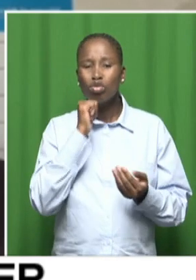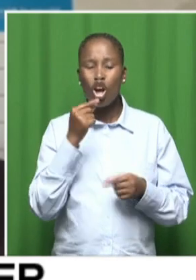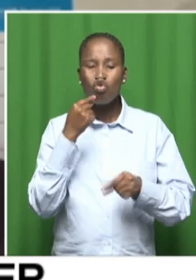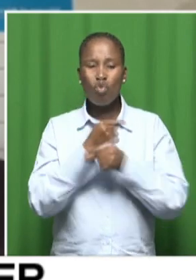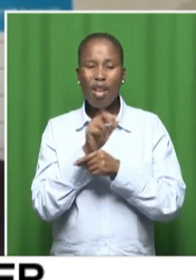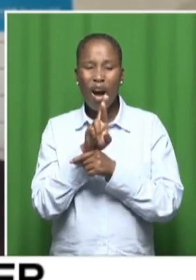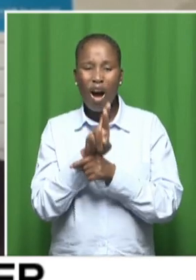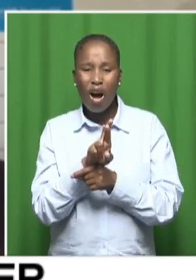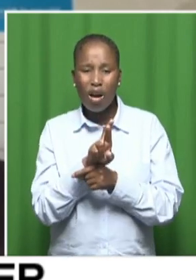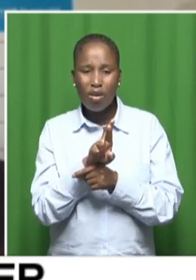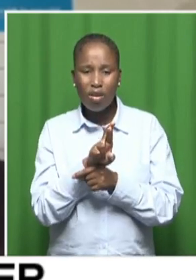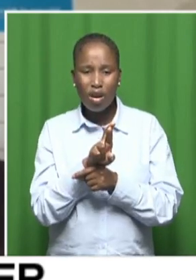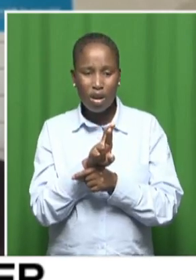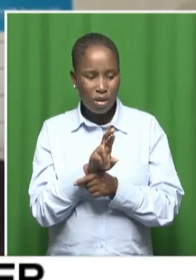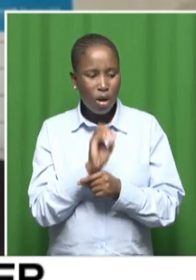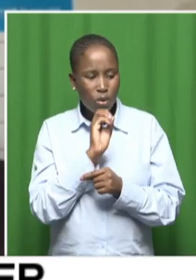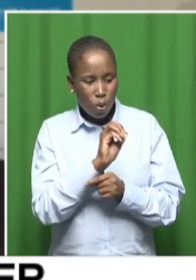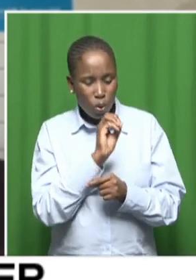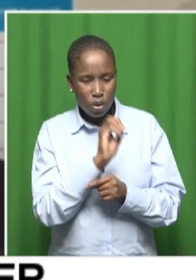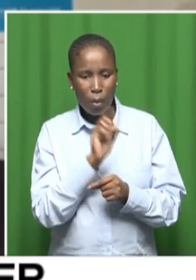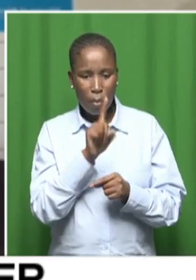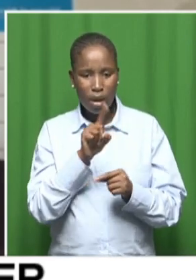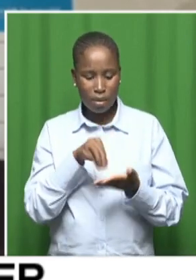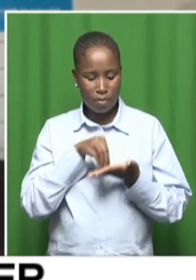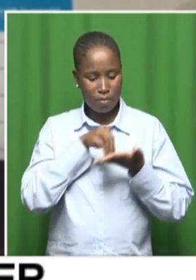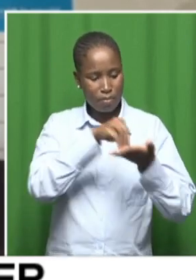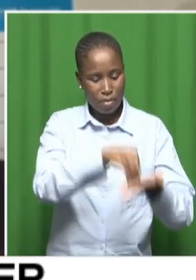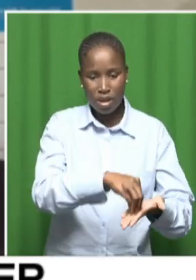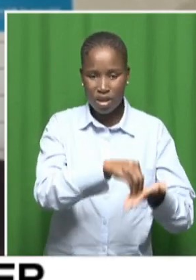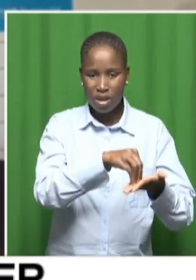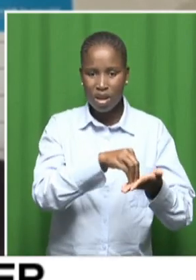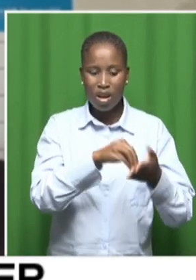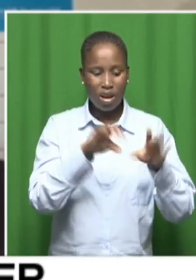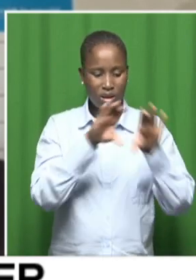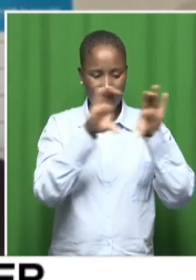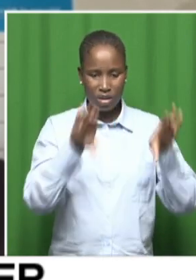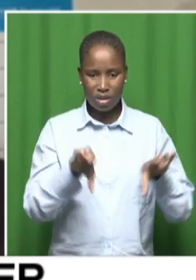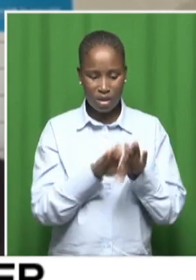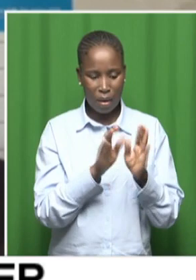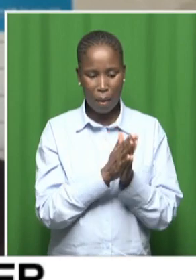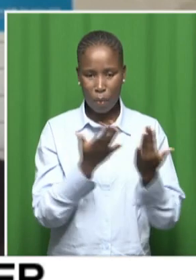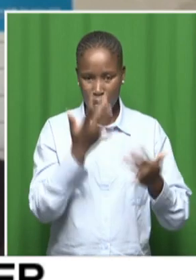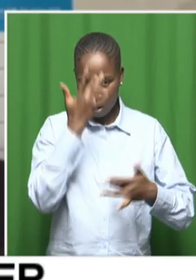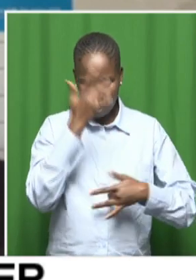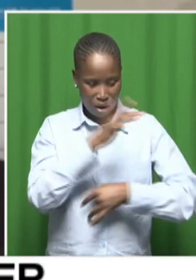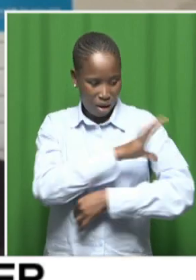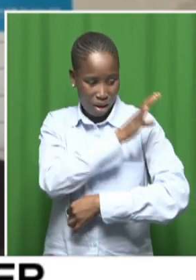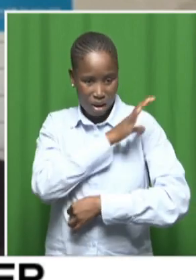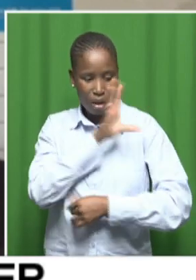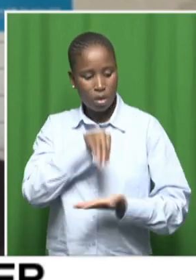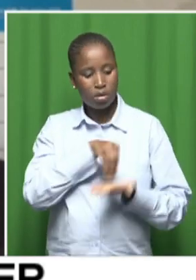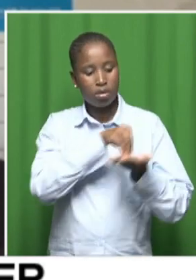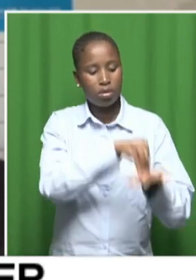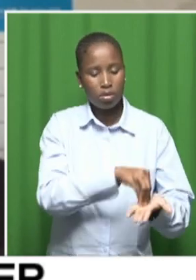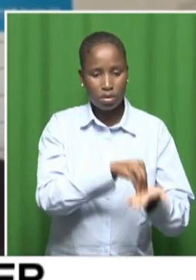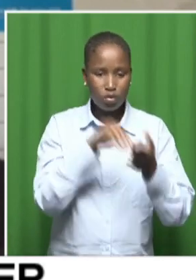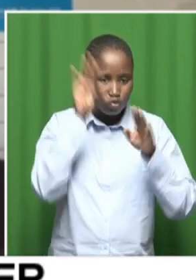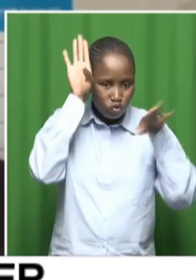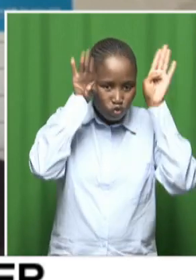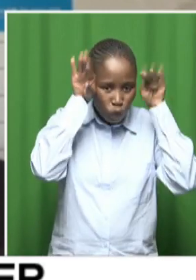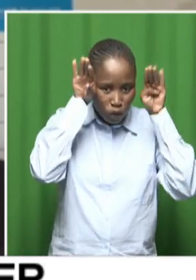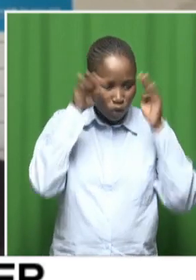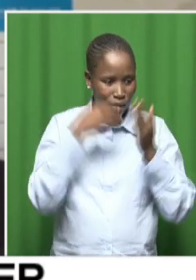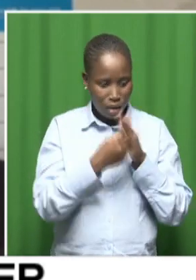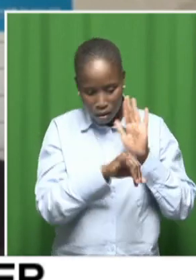into their junior school, you had to provide that vaccination certificate. What's happened there? I mean, surely that's,